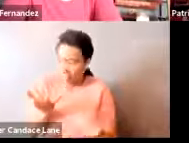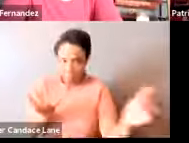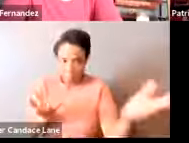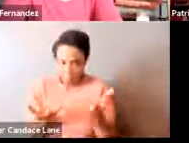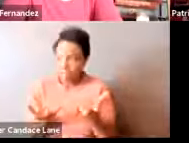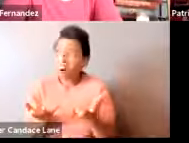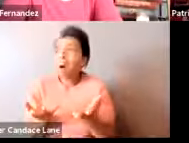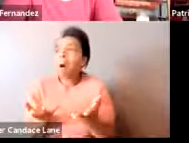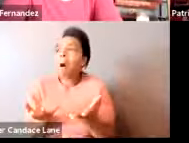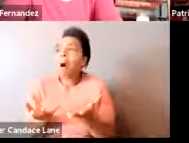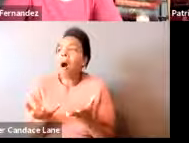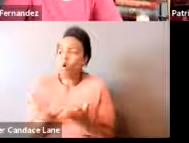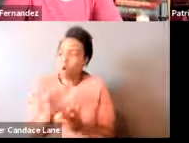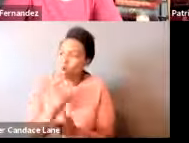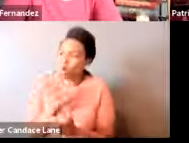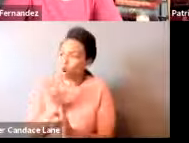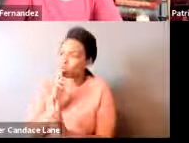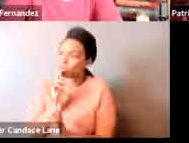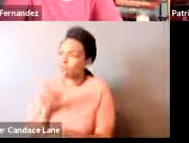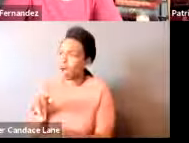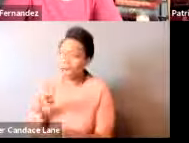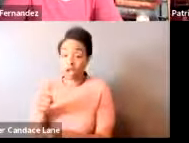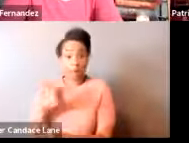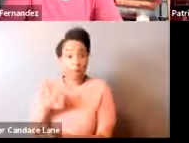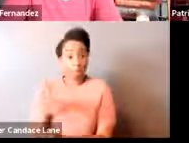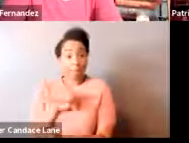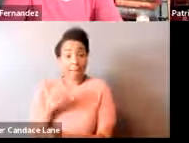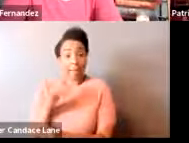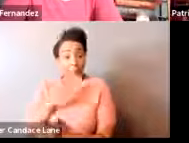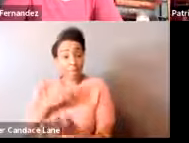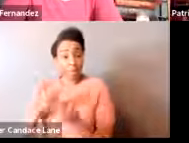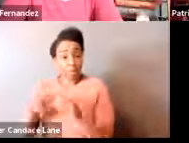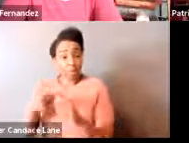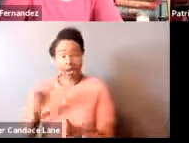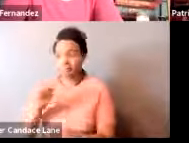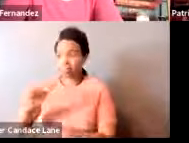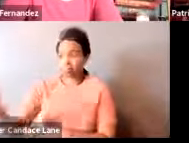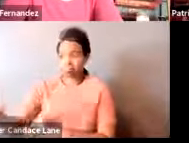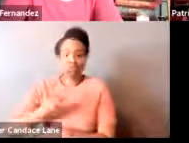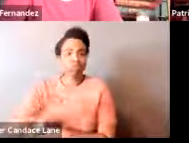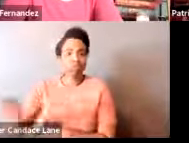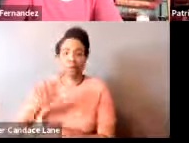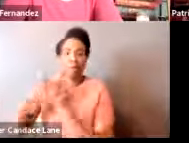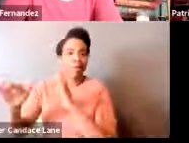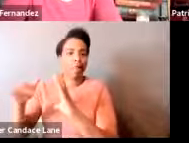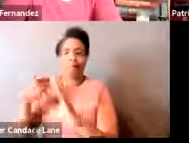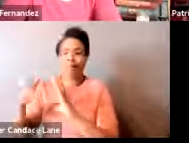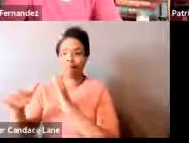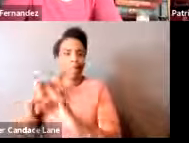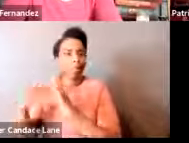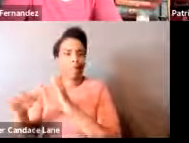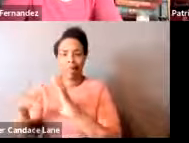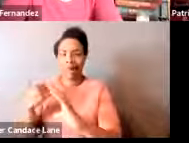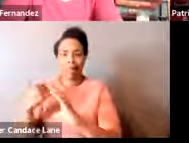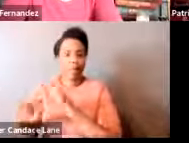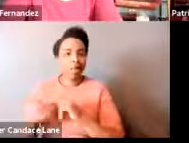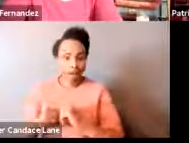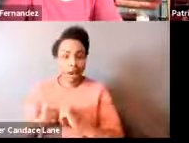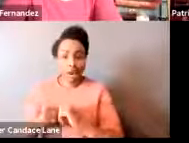five. And we started going back and forth via email, responding to each